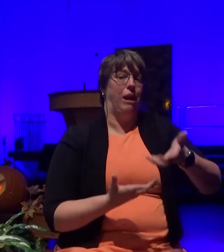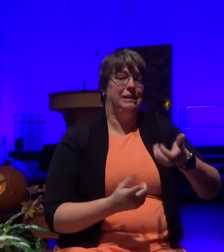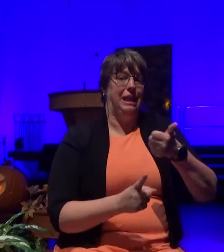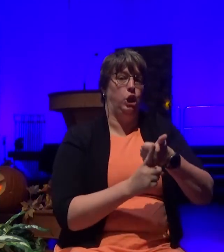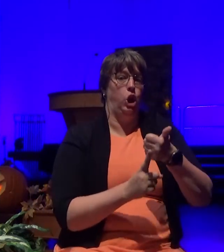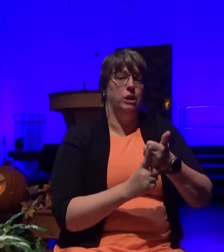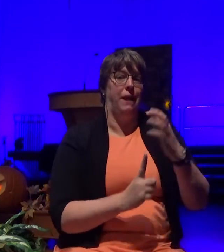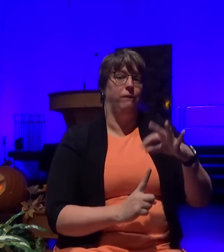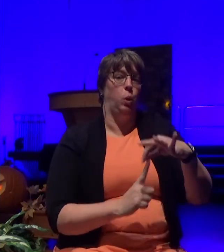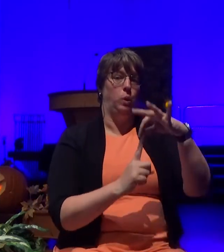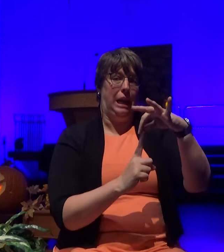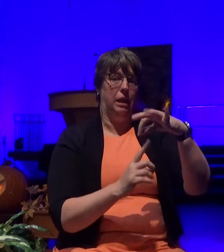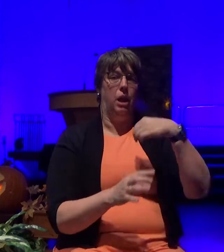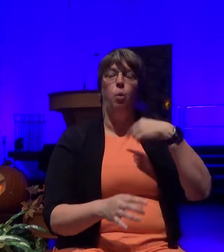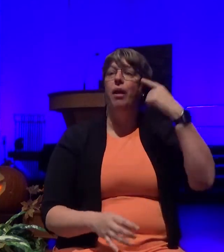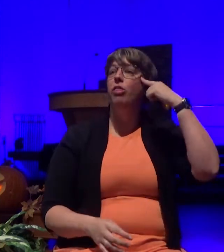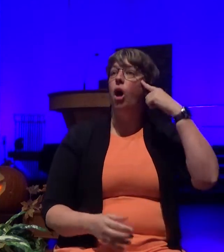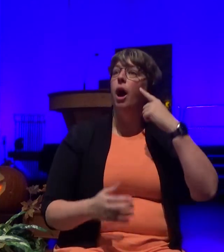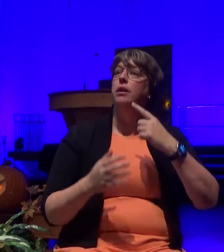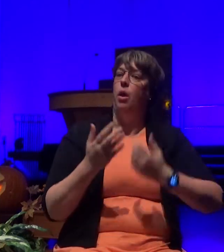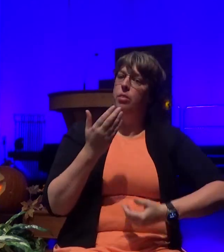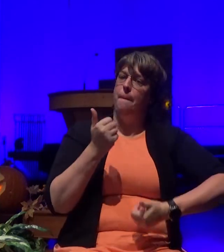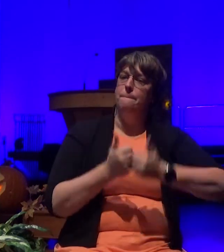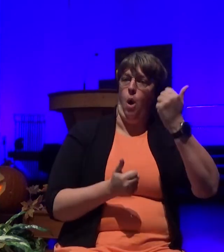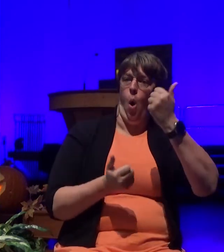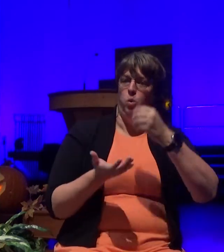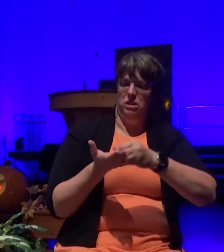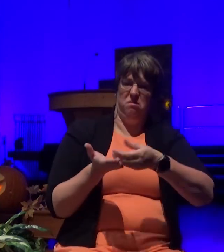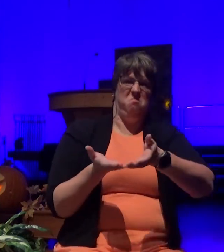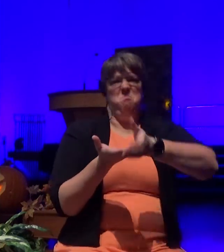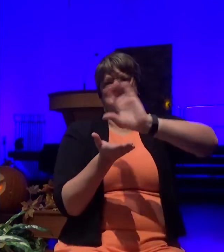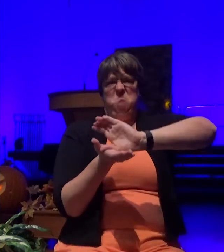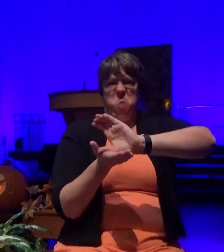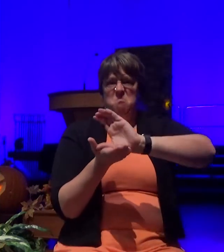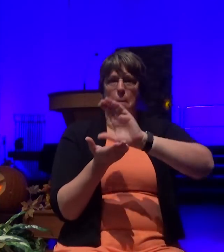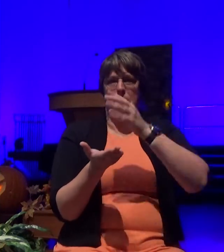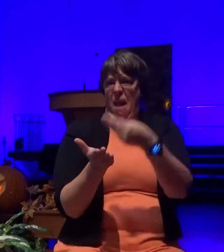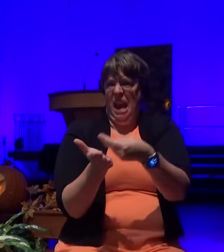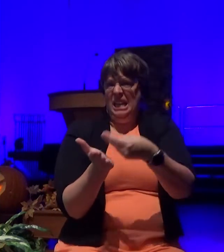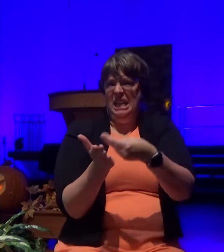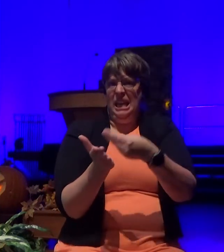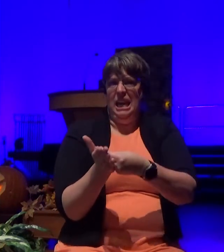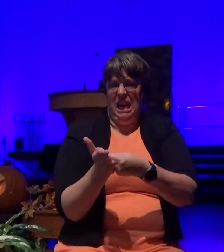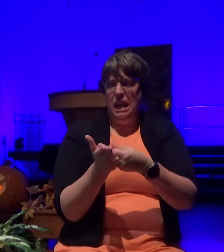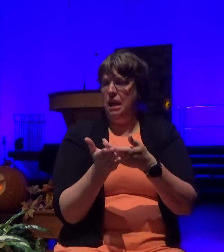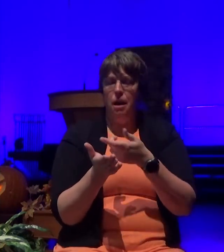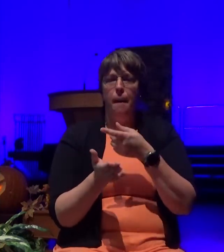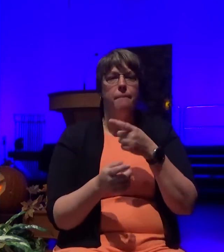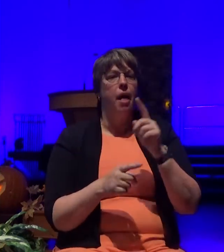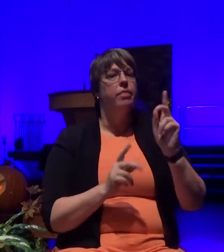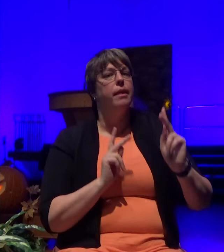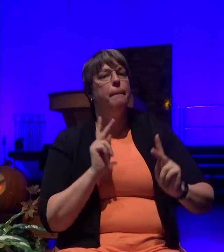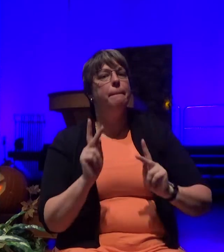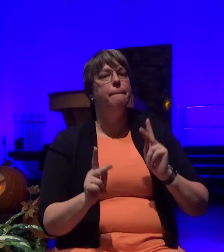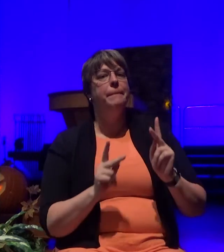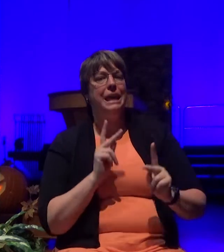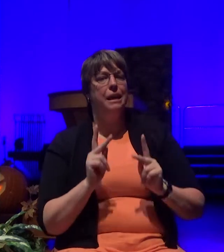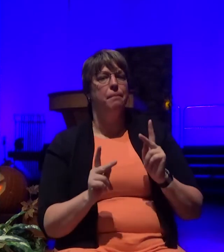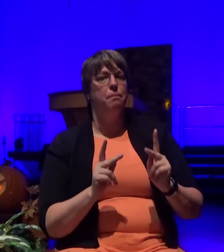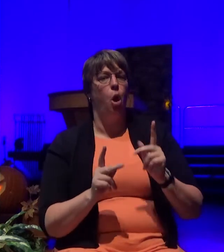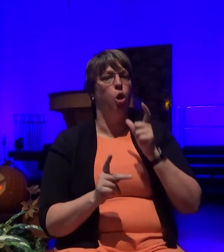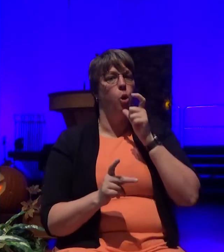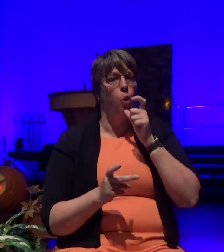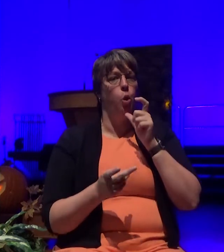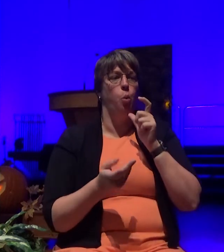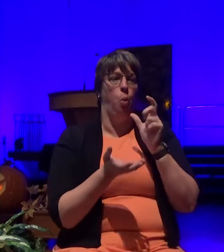most money were wealthy to people who express themselves in our society for the good of